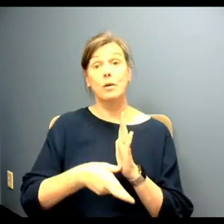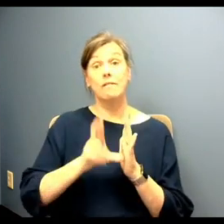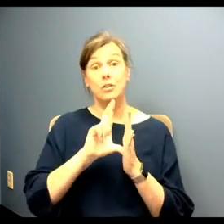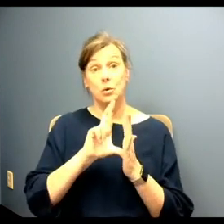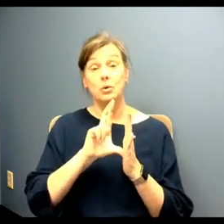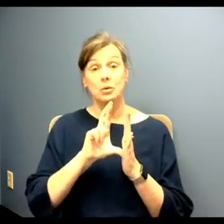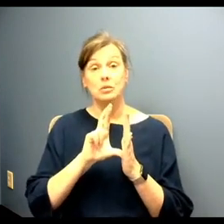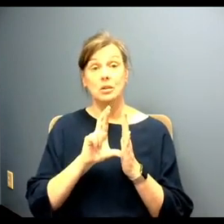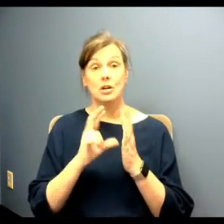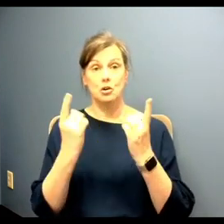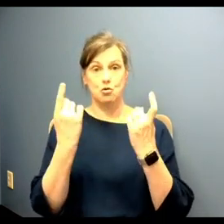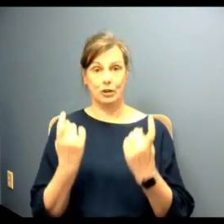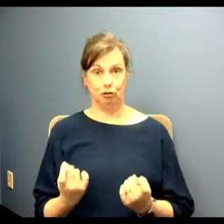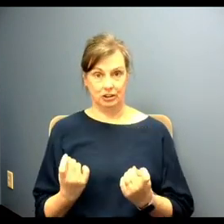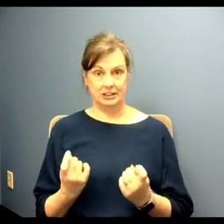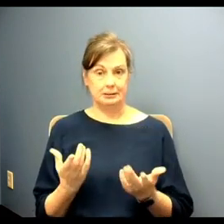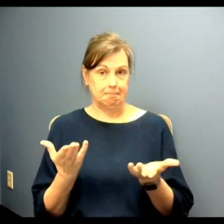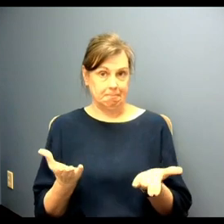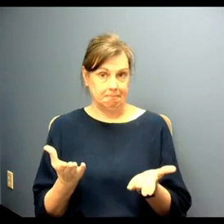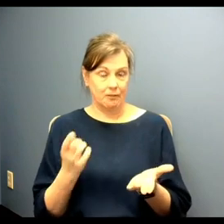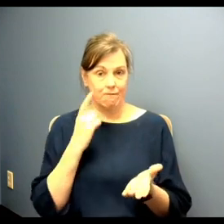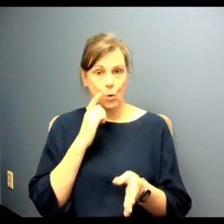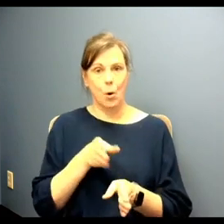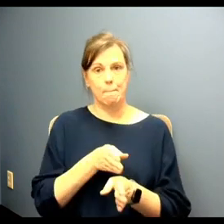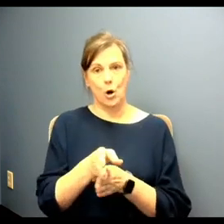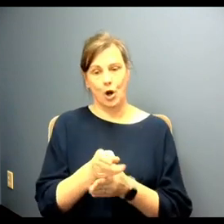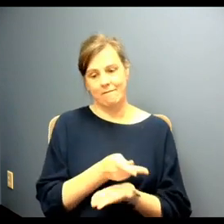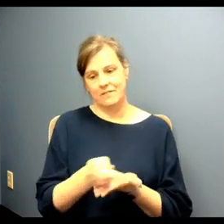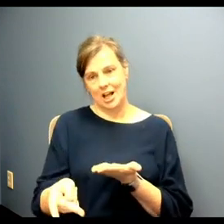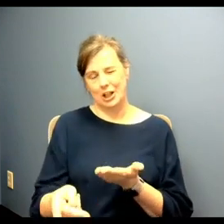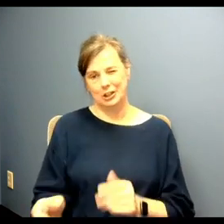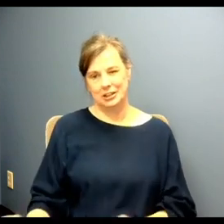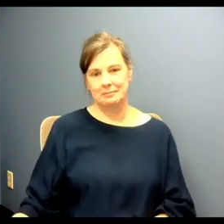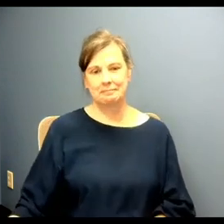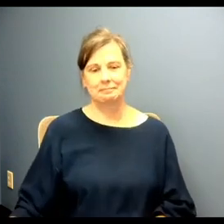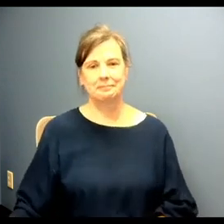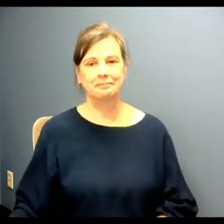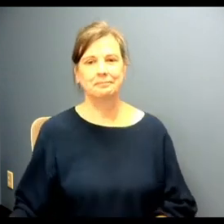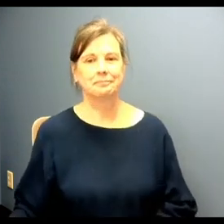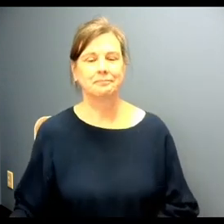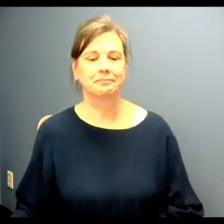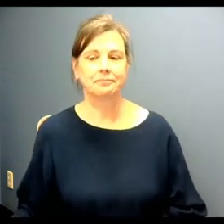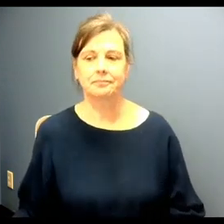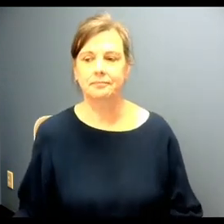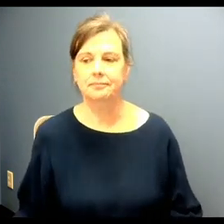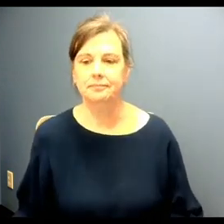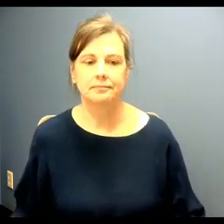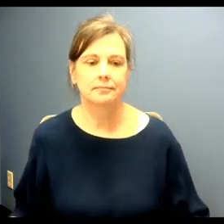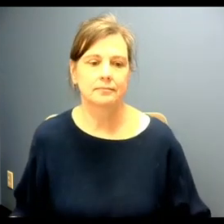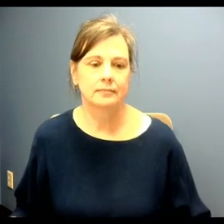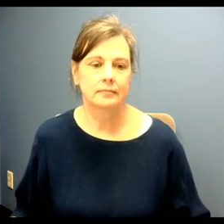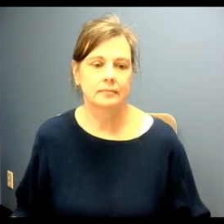concludes the module on market failures and how those market failures can be corrected. Thank you.